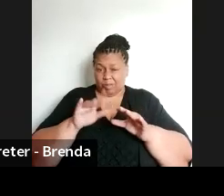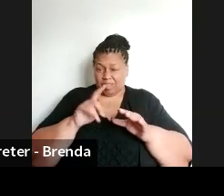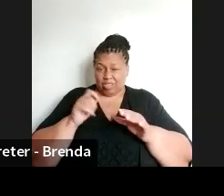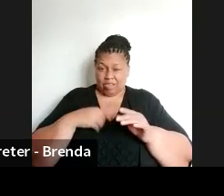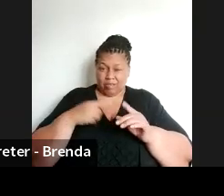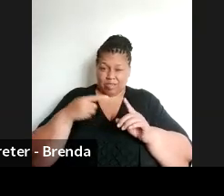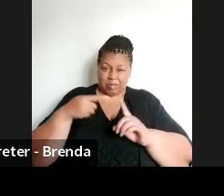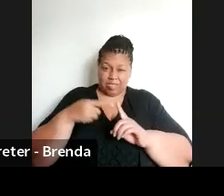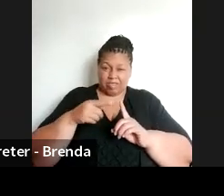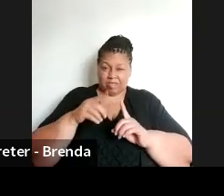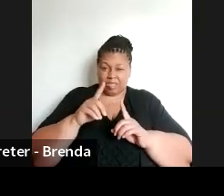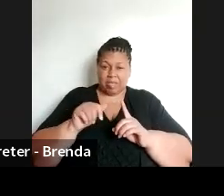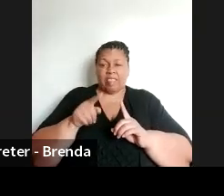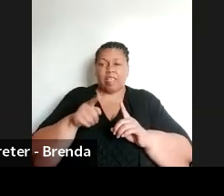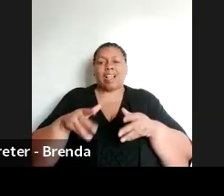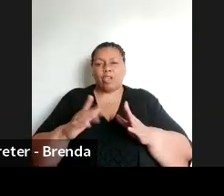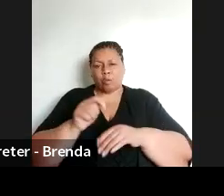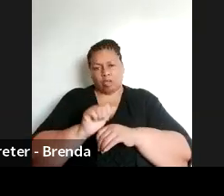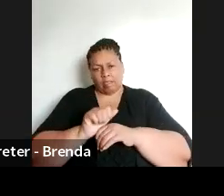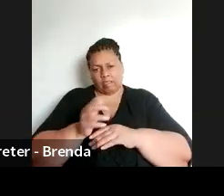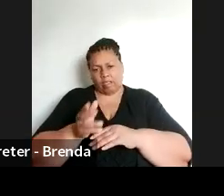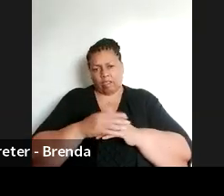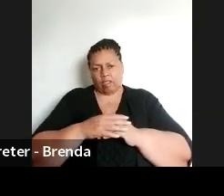they would allow you to work there.